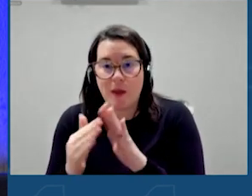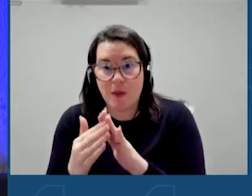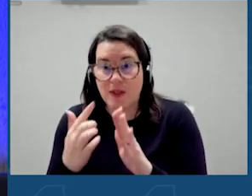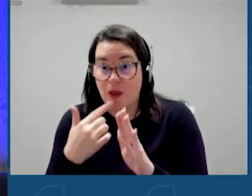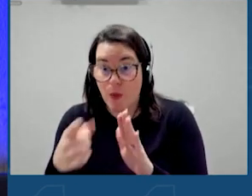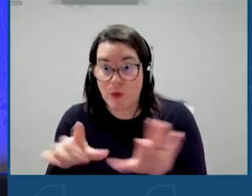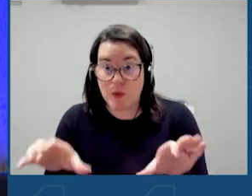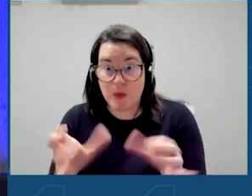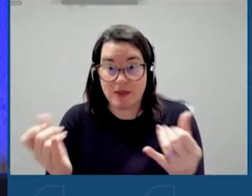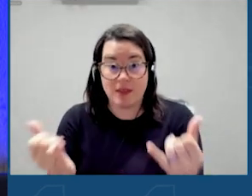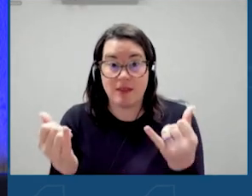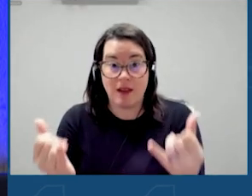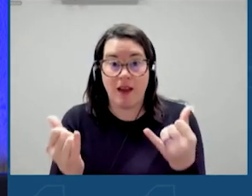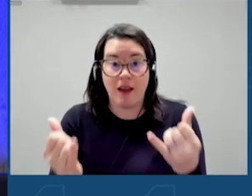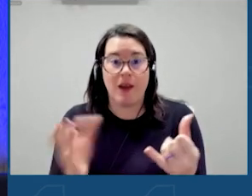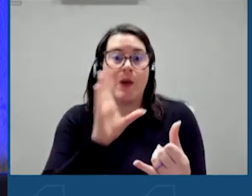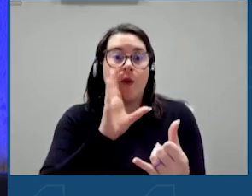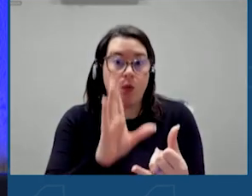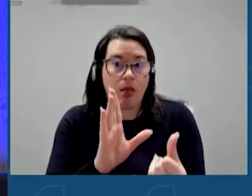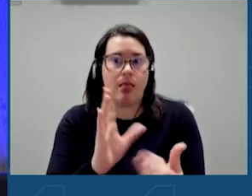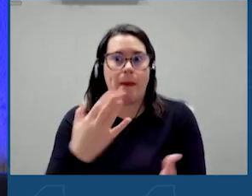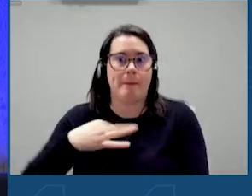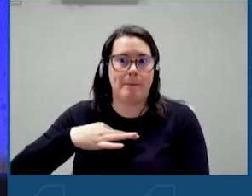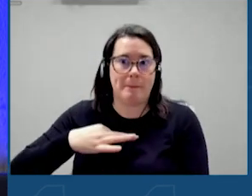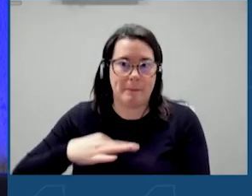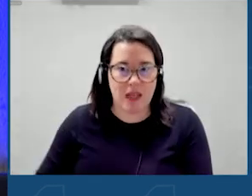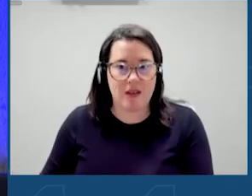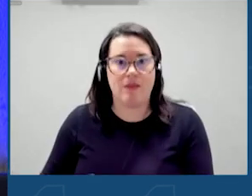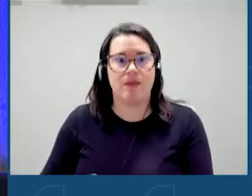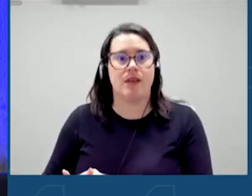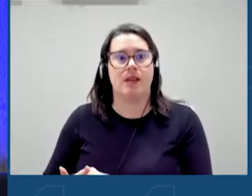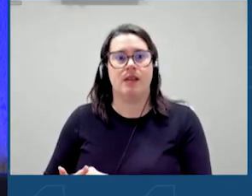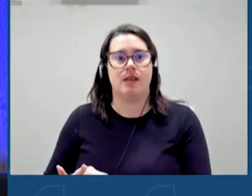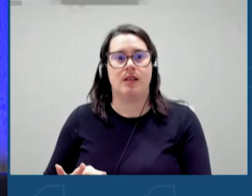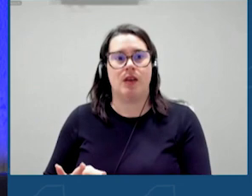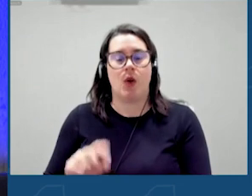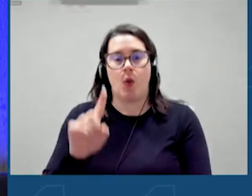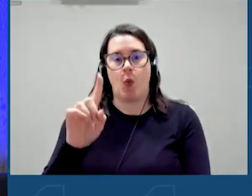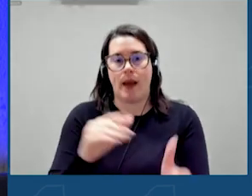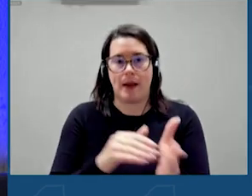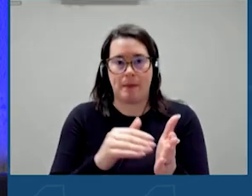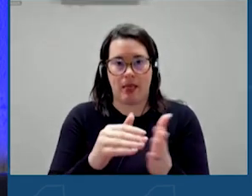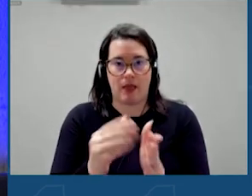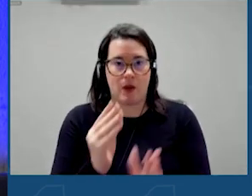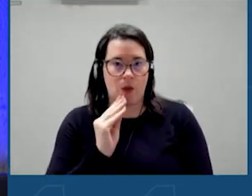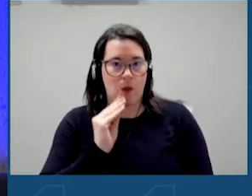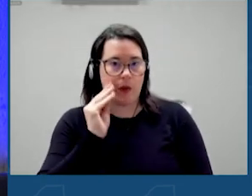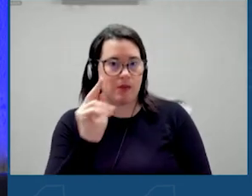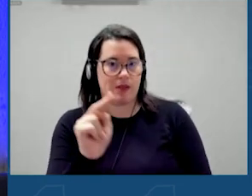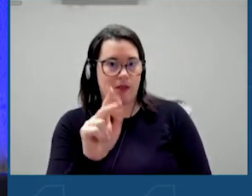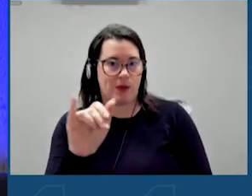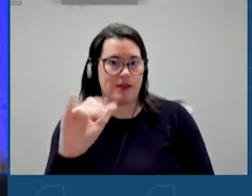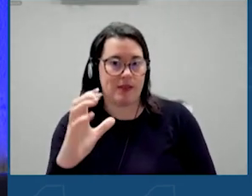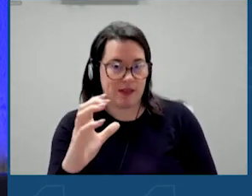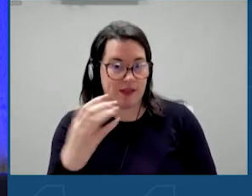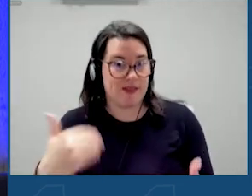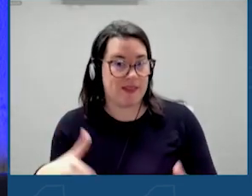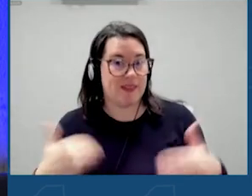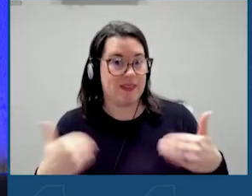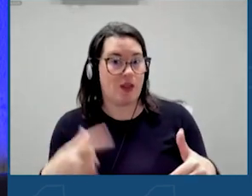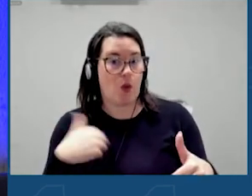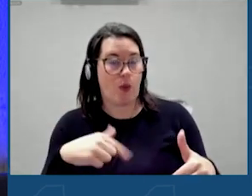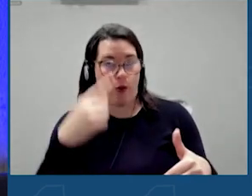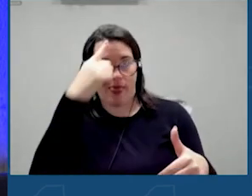today is going to help power the homes of 1 million residents in New York City. So we are thinking big,